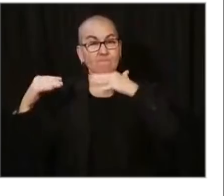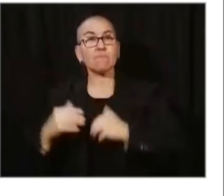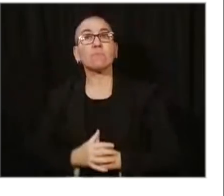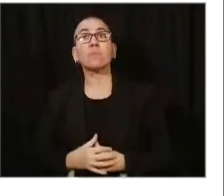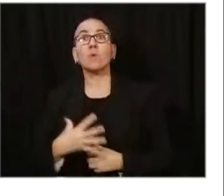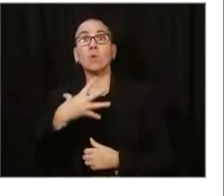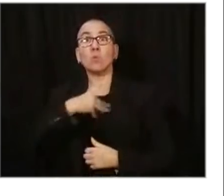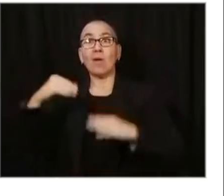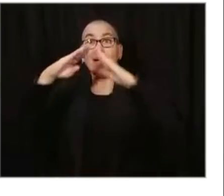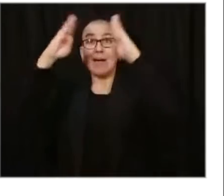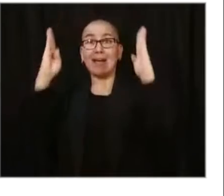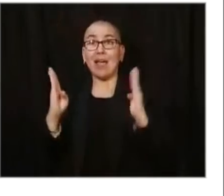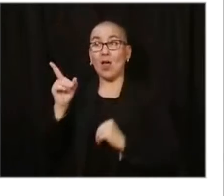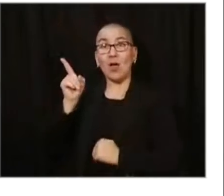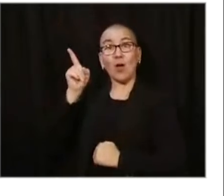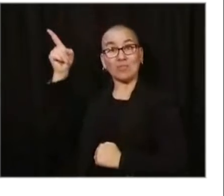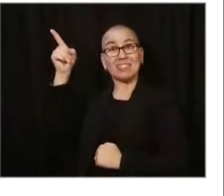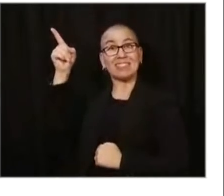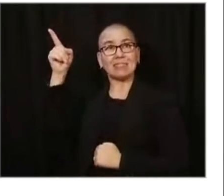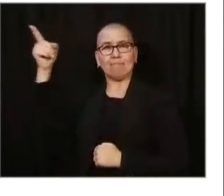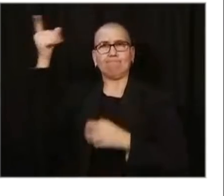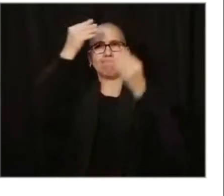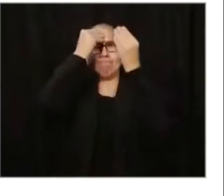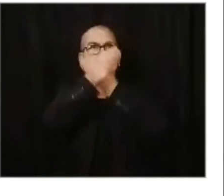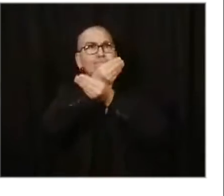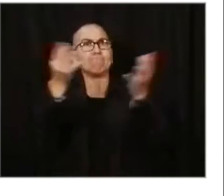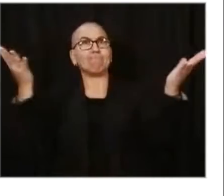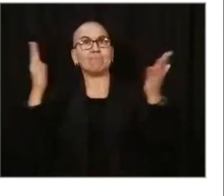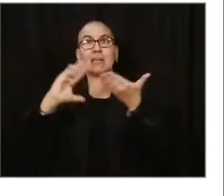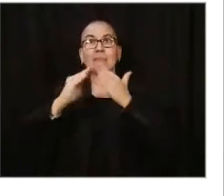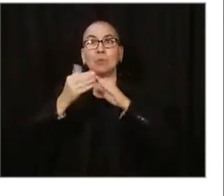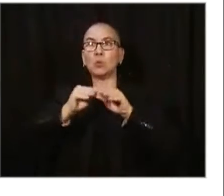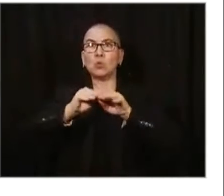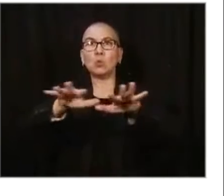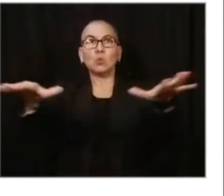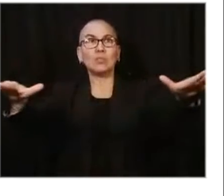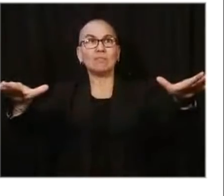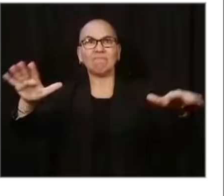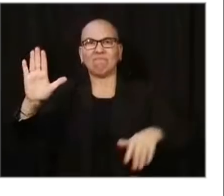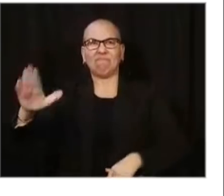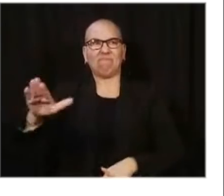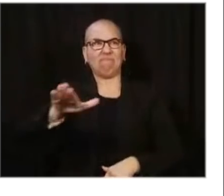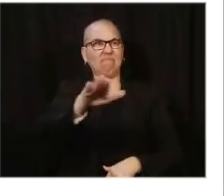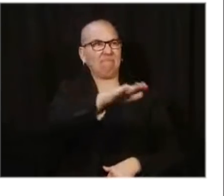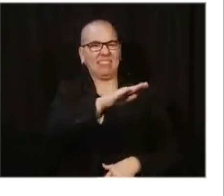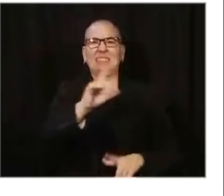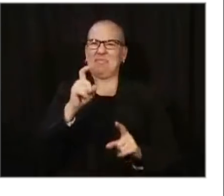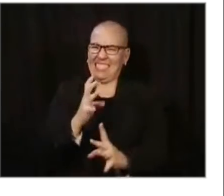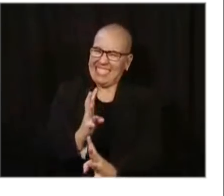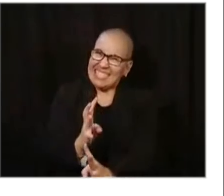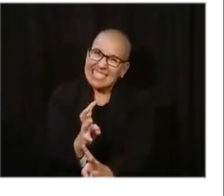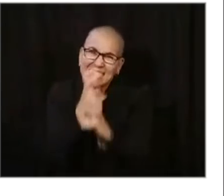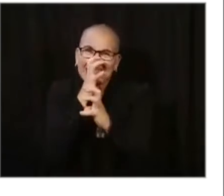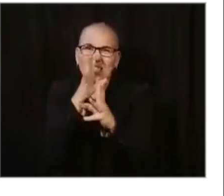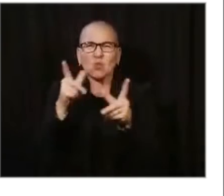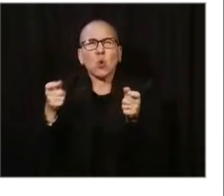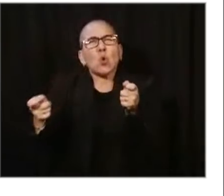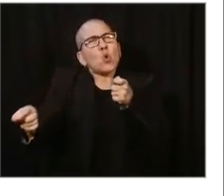Force. There's an unrelenting broad community spread. It's going to require aggressive mitigation to avoid additional increases in cases,